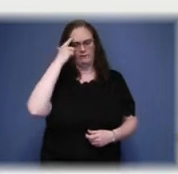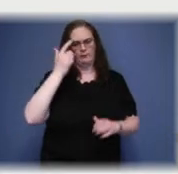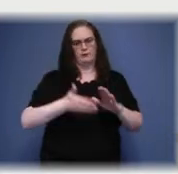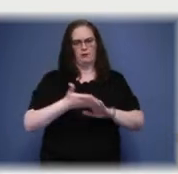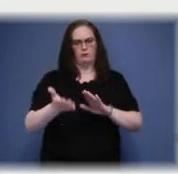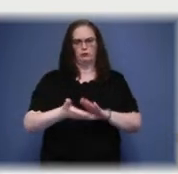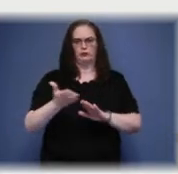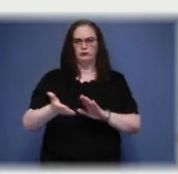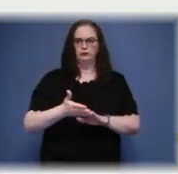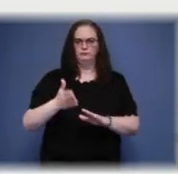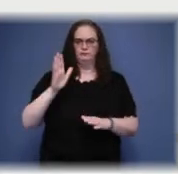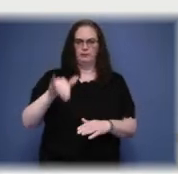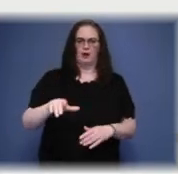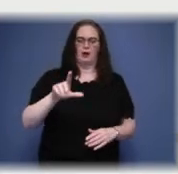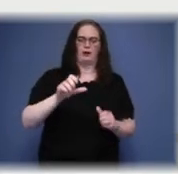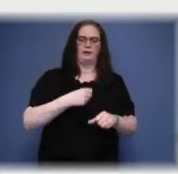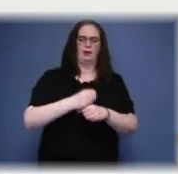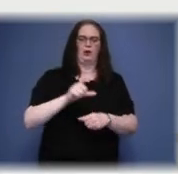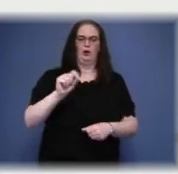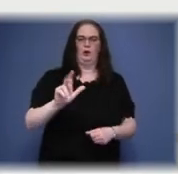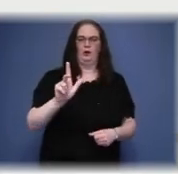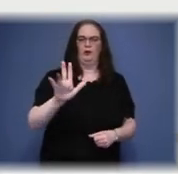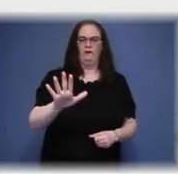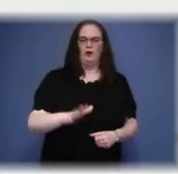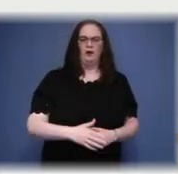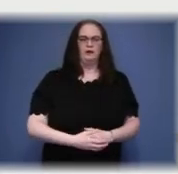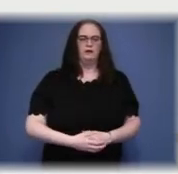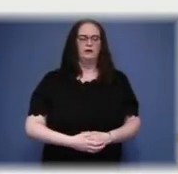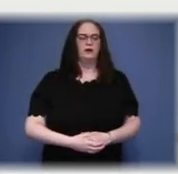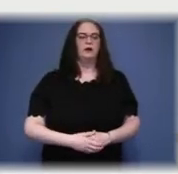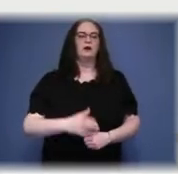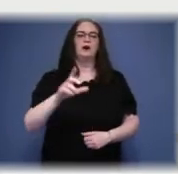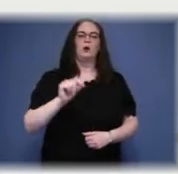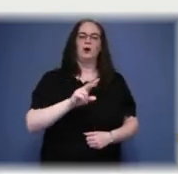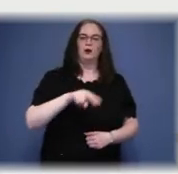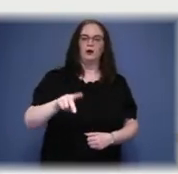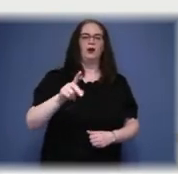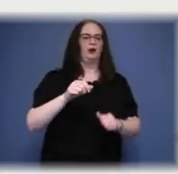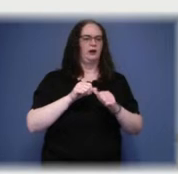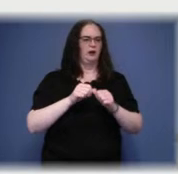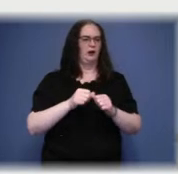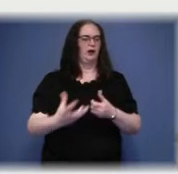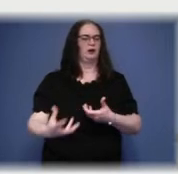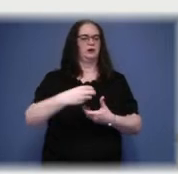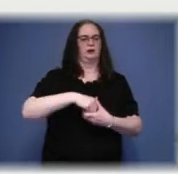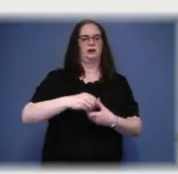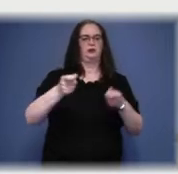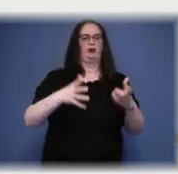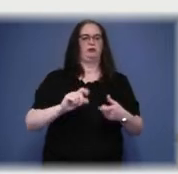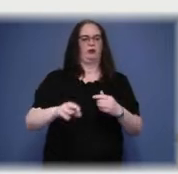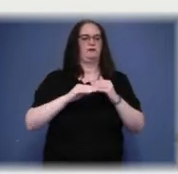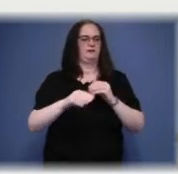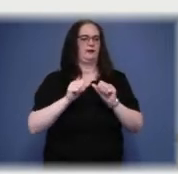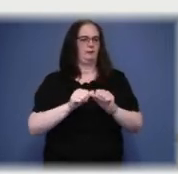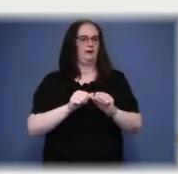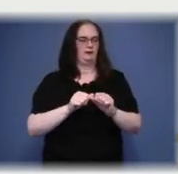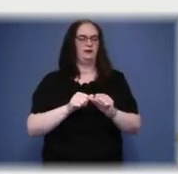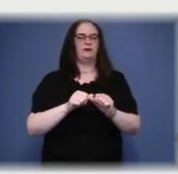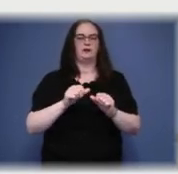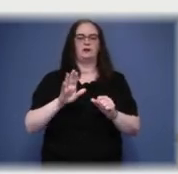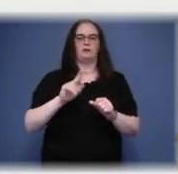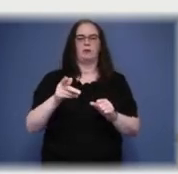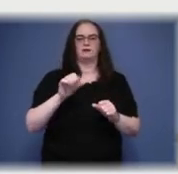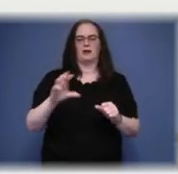operations by 2035. In 2022, you onboarded the Director of Sustainability in the Bucks County